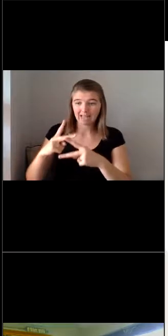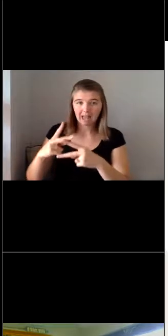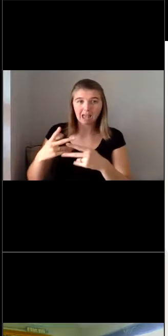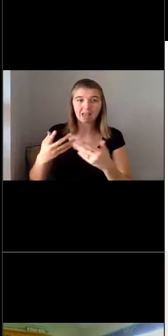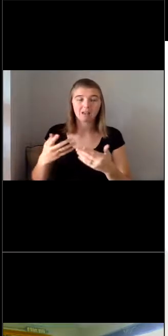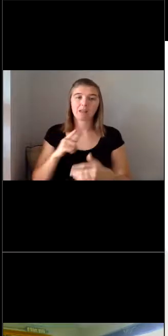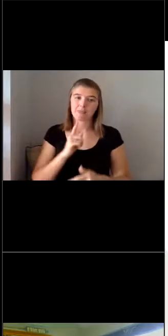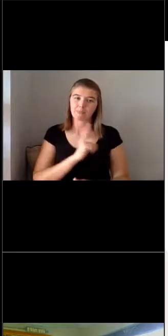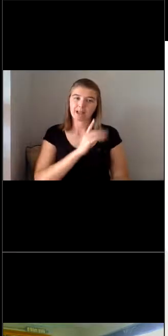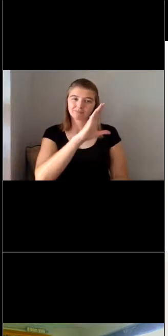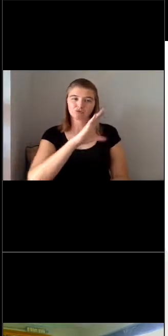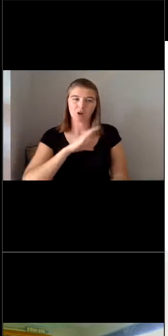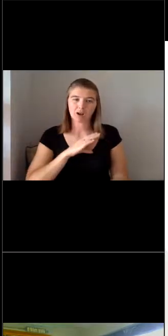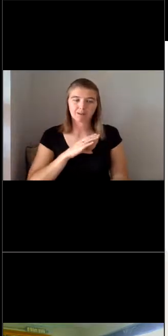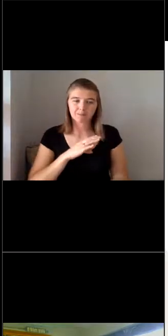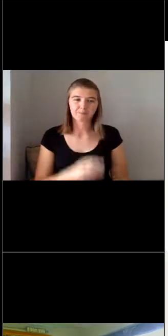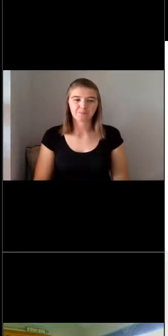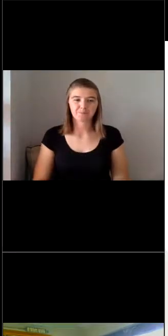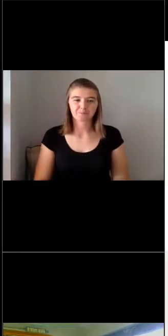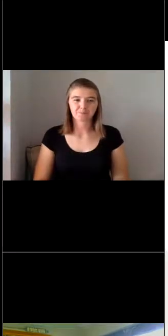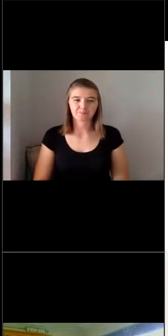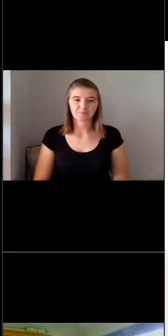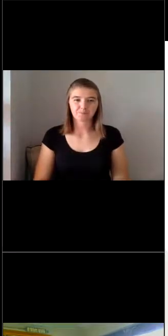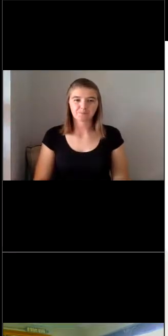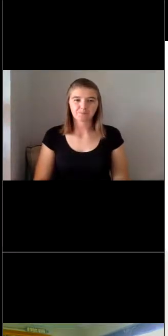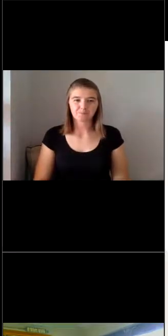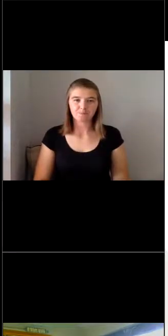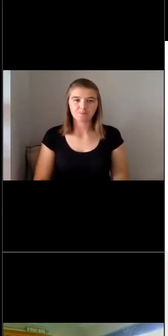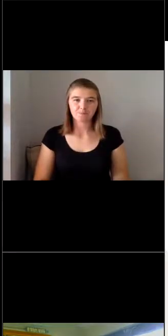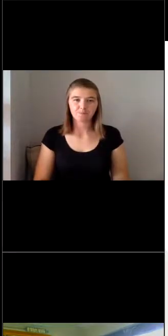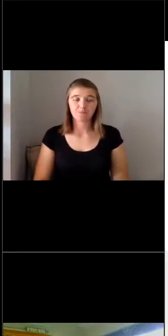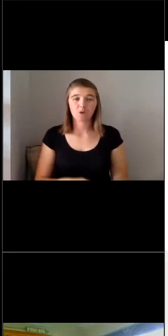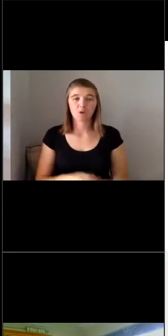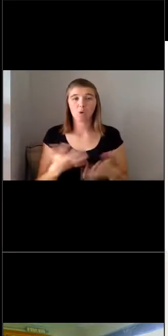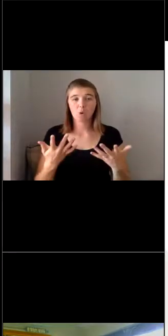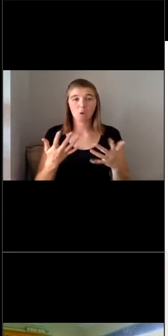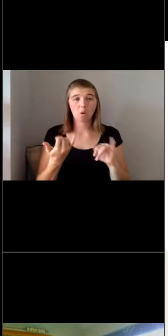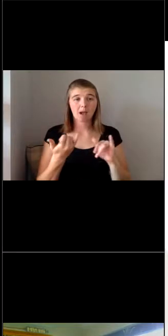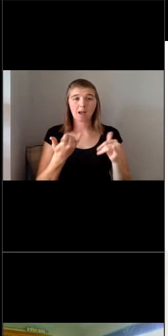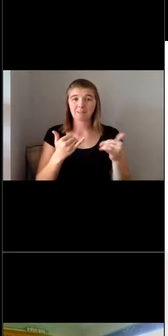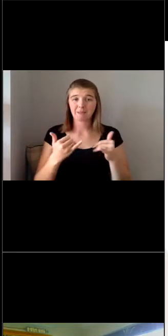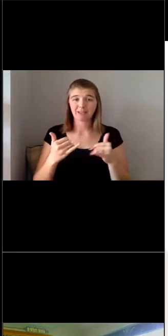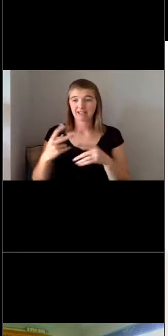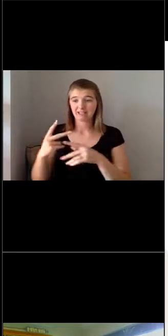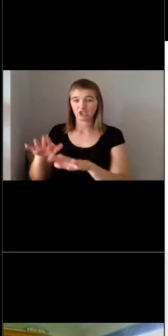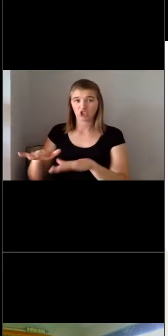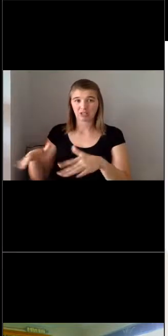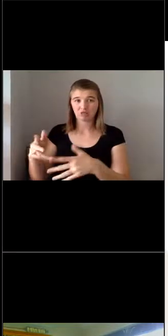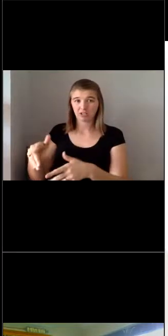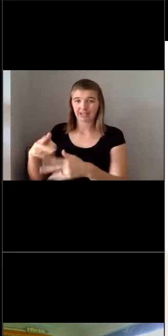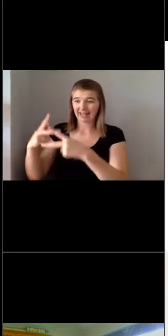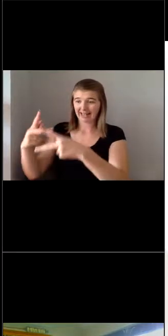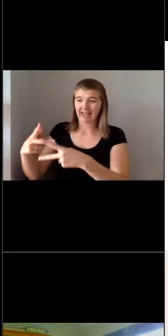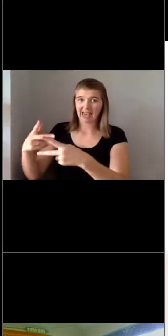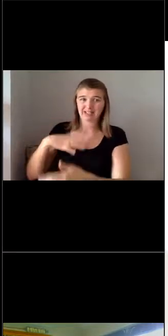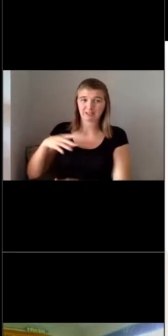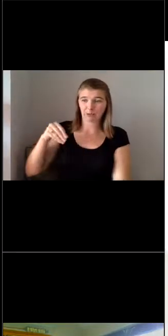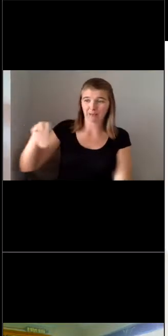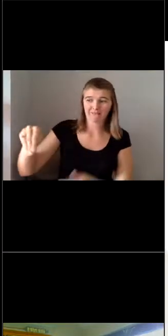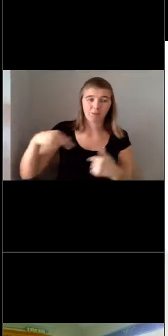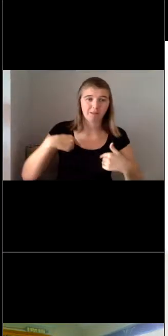usually provided by you while you attend an online event, for example. So have a look at those links to see the sorts